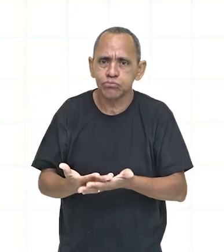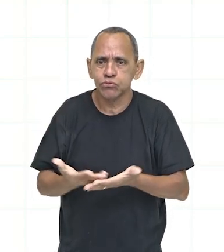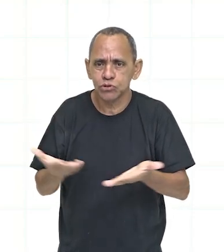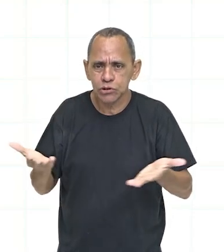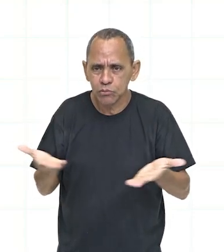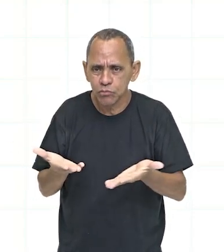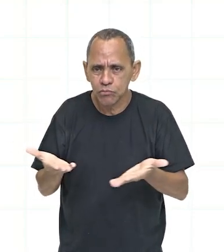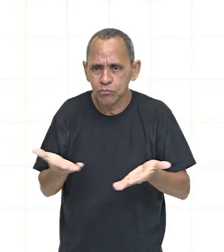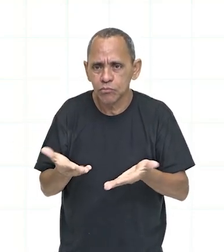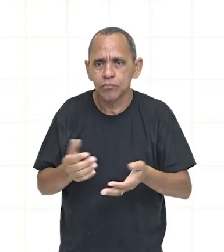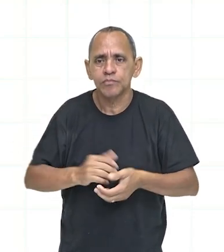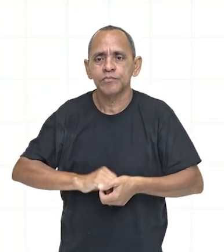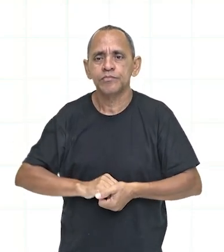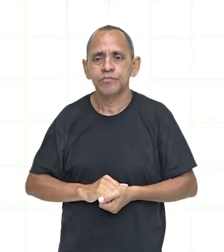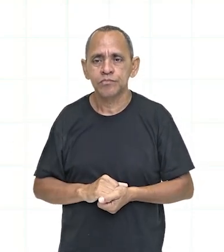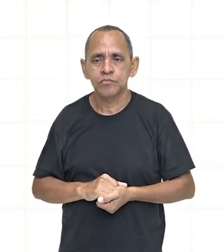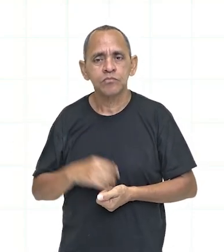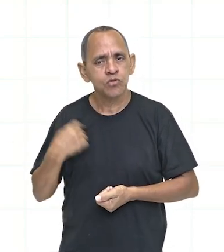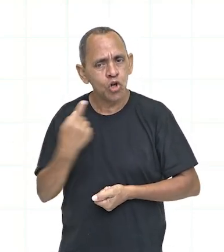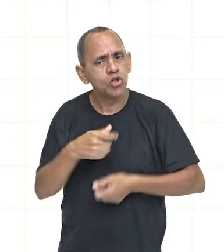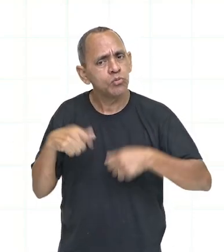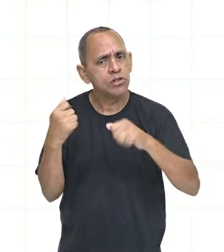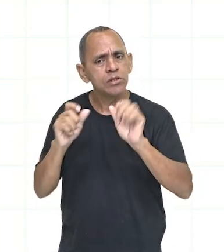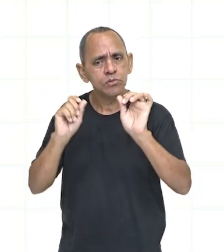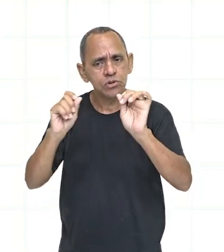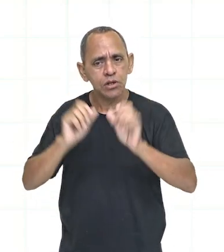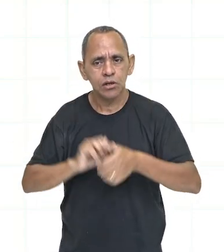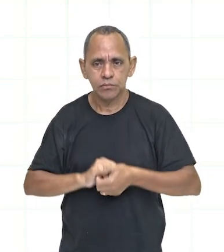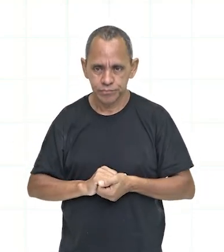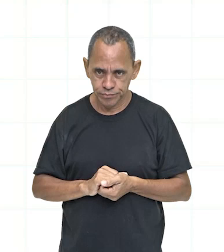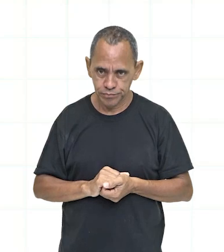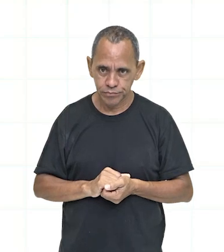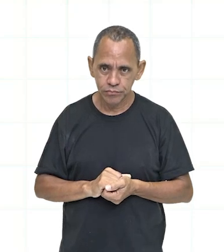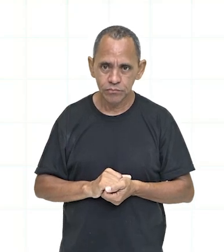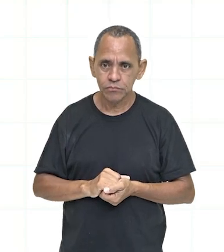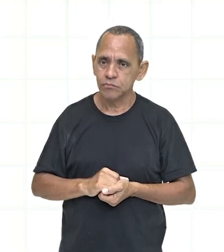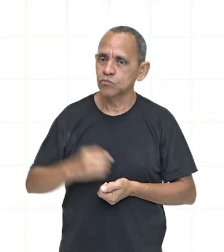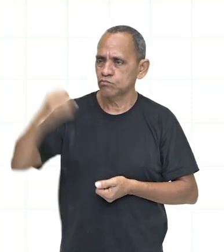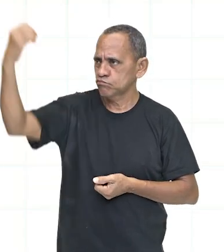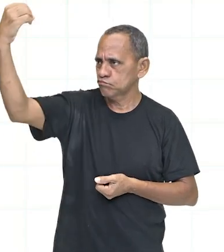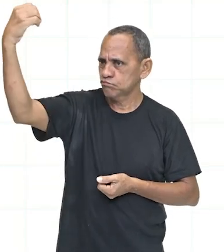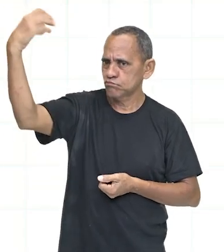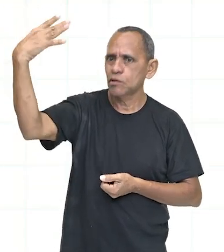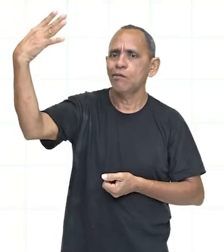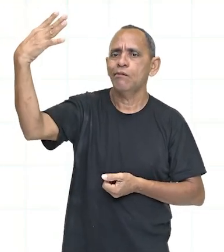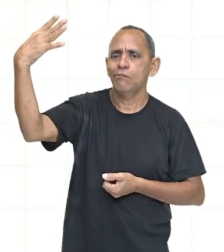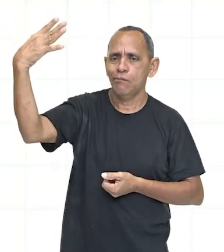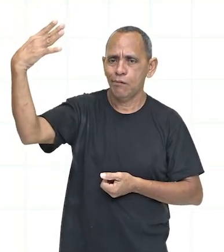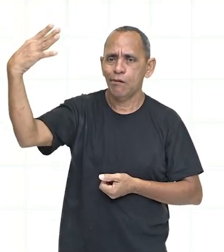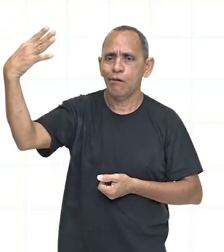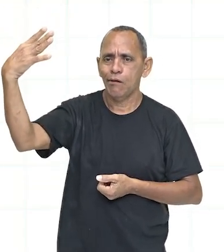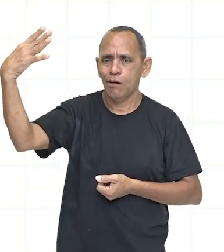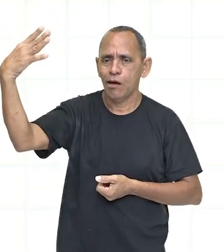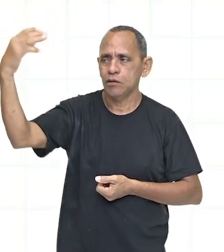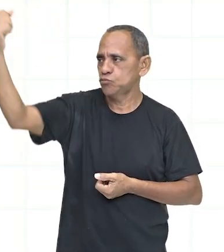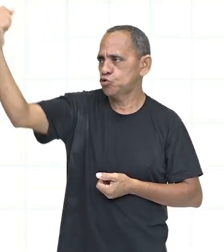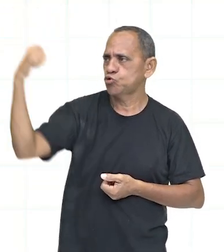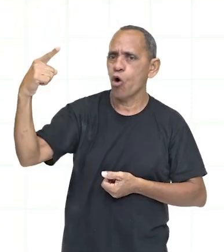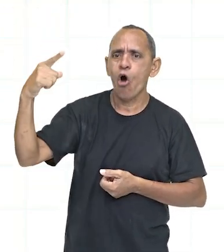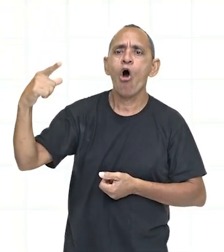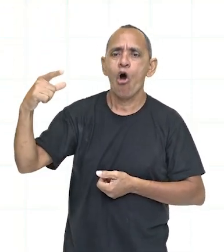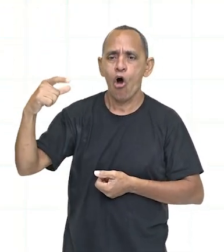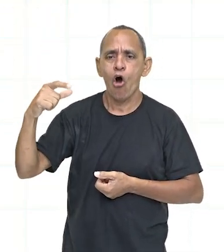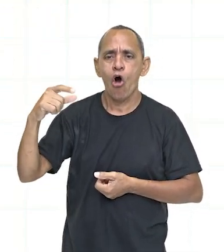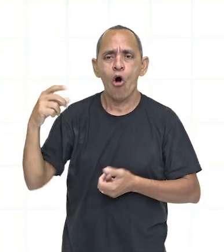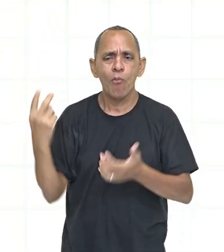sunny weather. Nós precisamos de um clima ensolarado para que isso